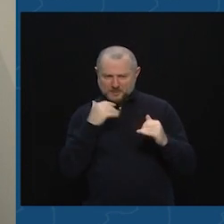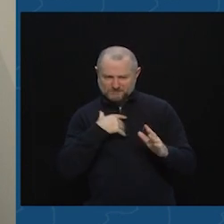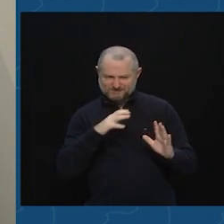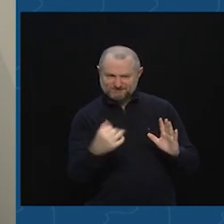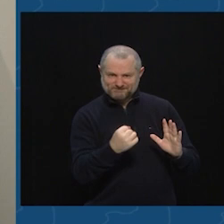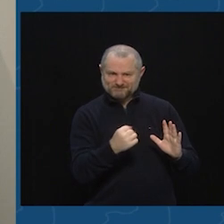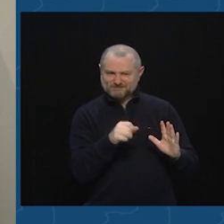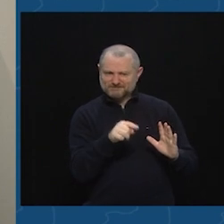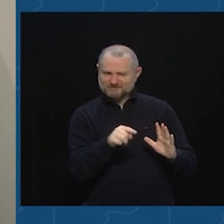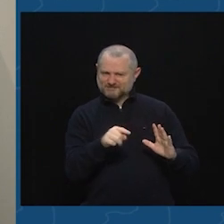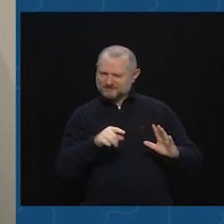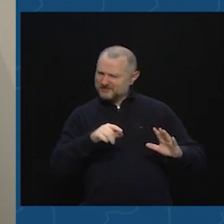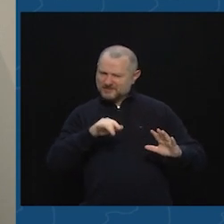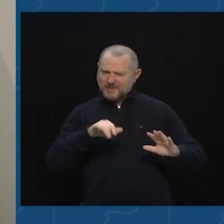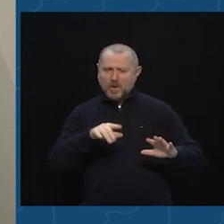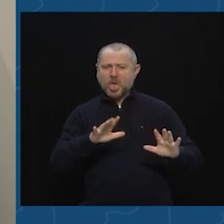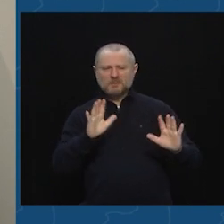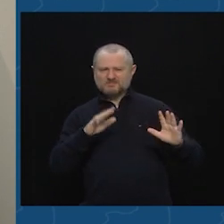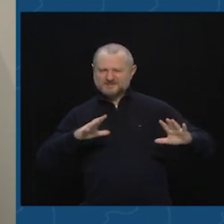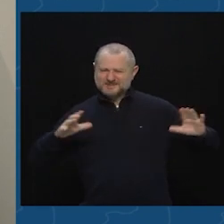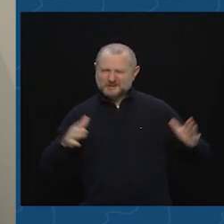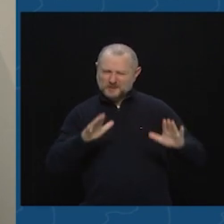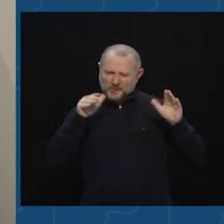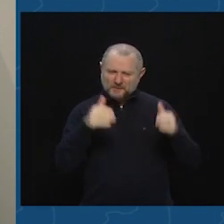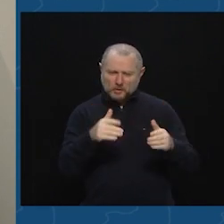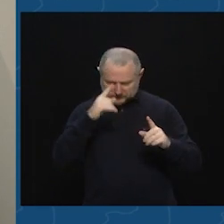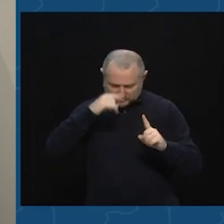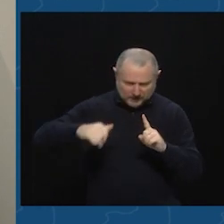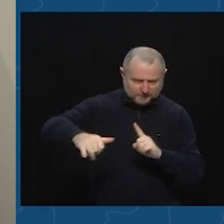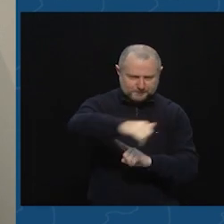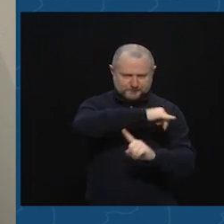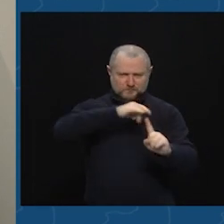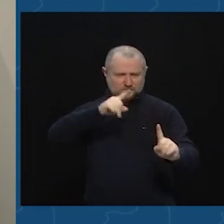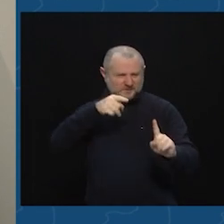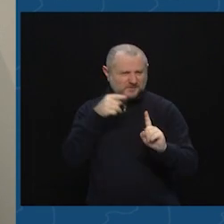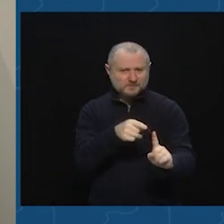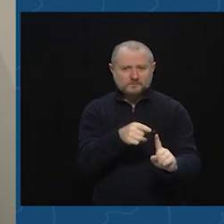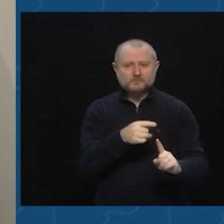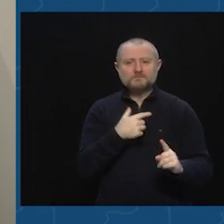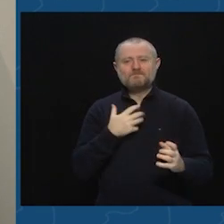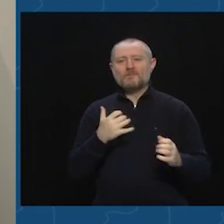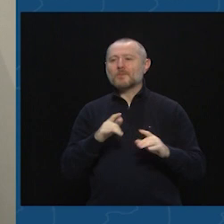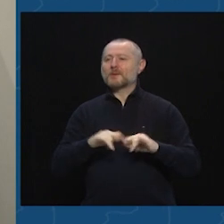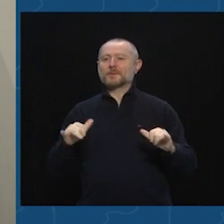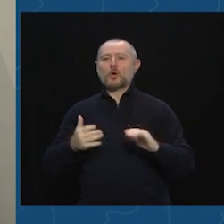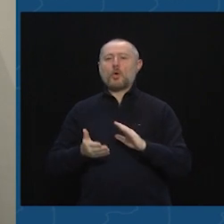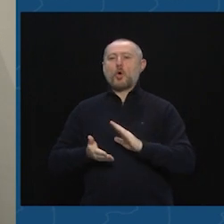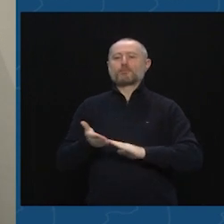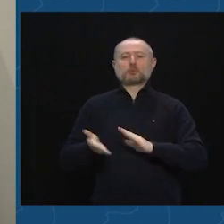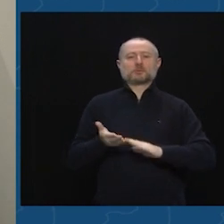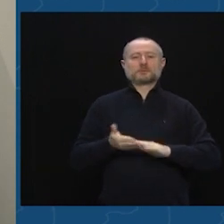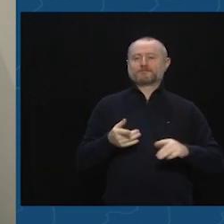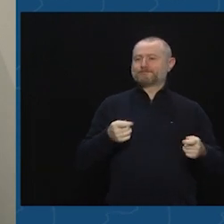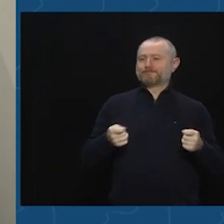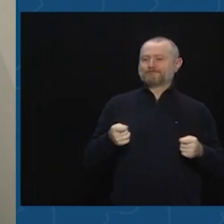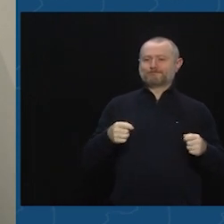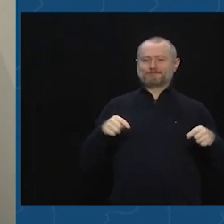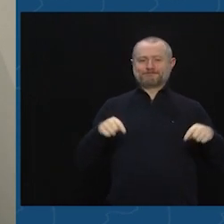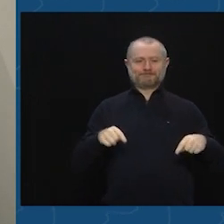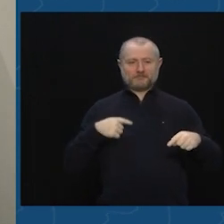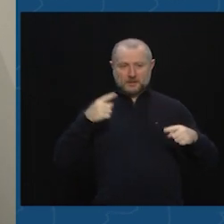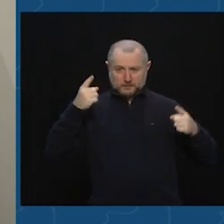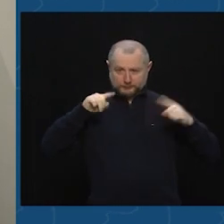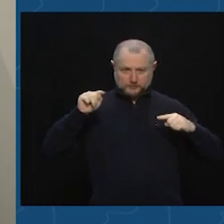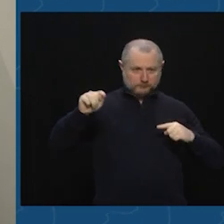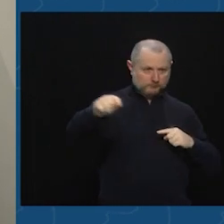together toward this common purpose. And also operational coordination when it comes to gun interdiction. And we have very porous borders